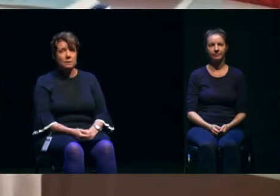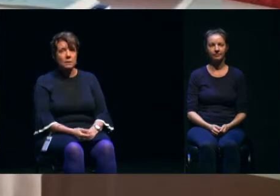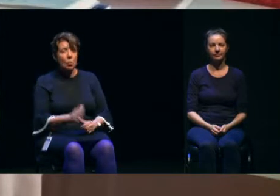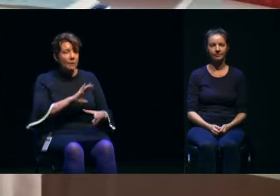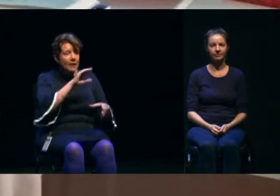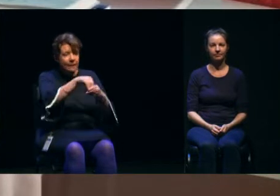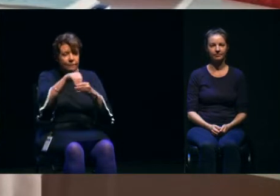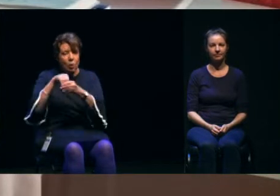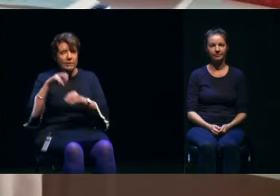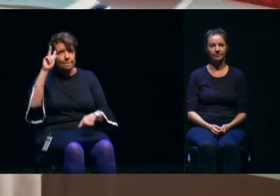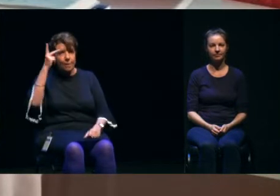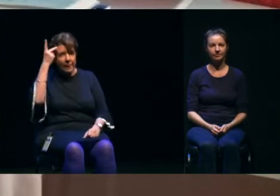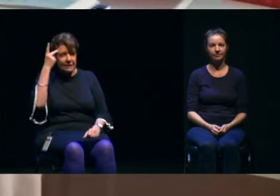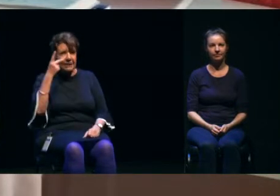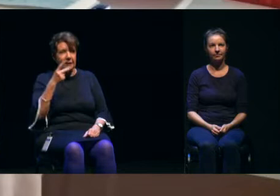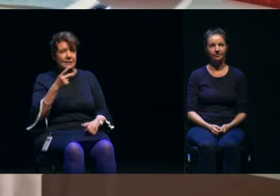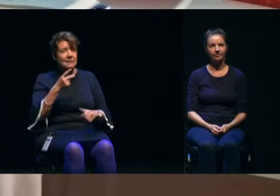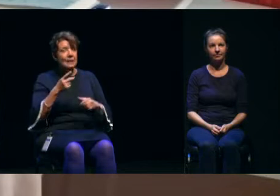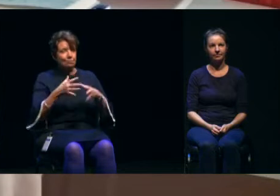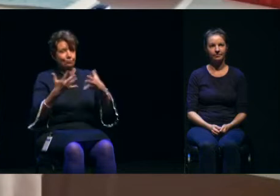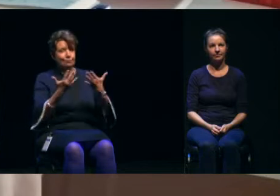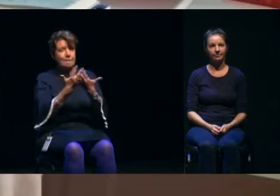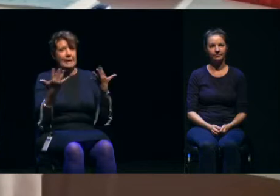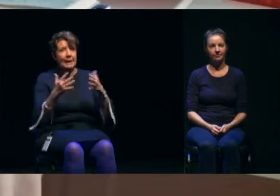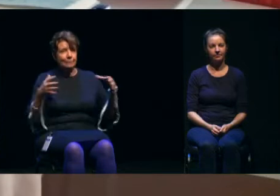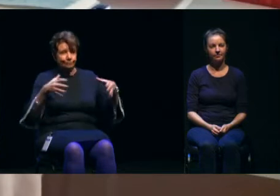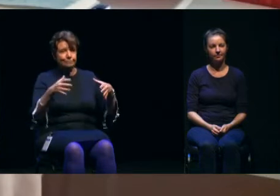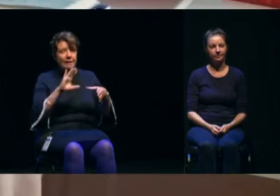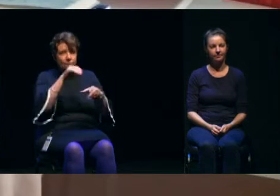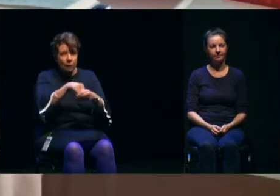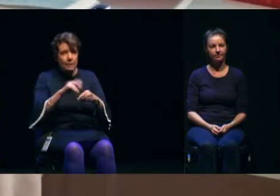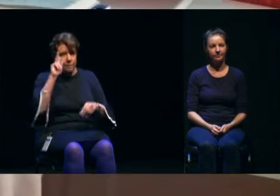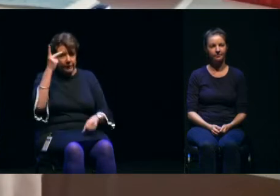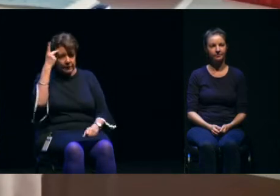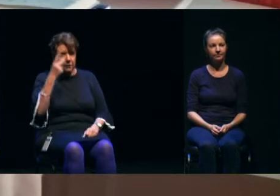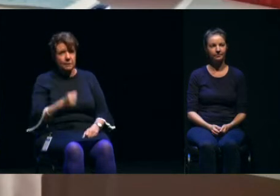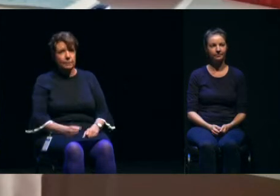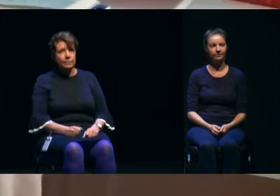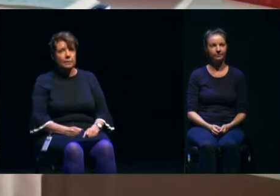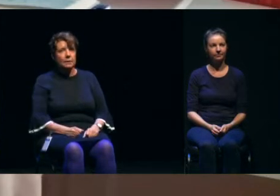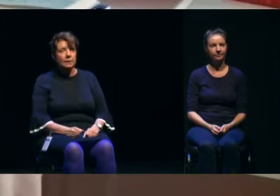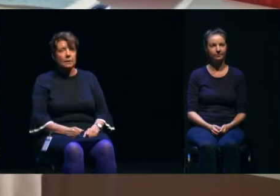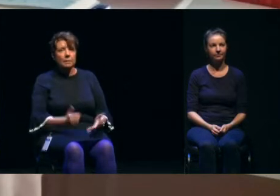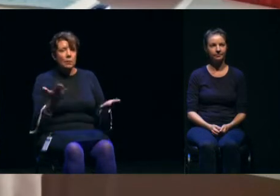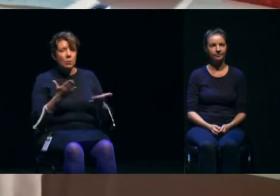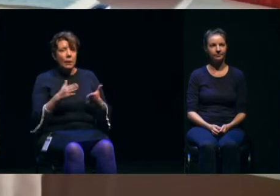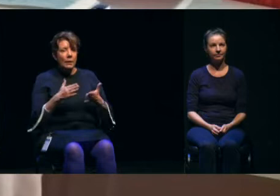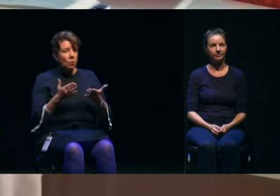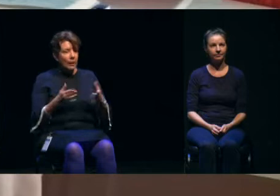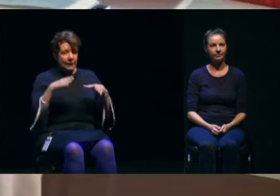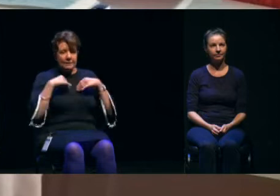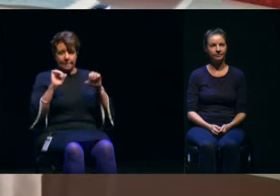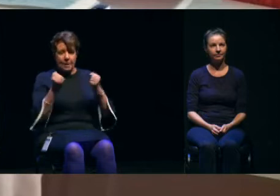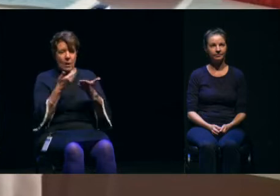in politics in a critical number, because where do we exert power? Where do we change the laws? Where